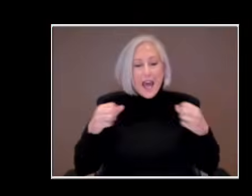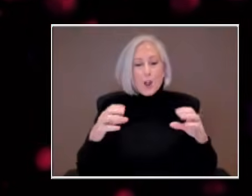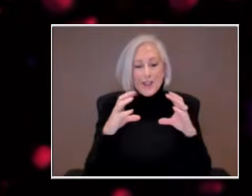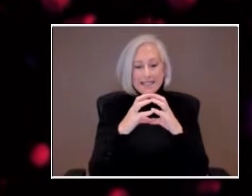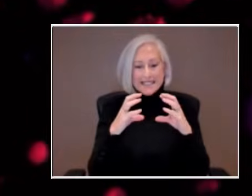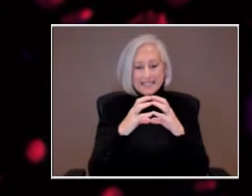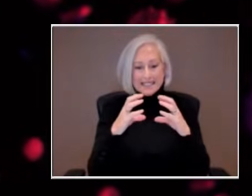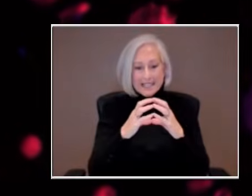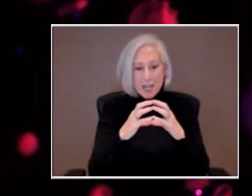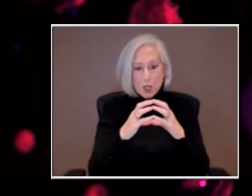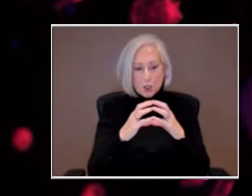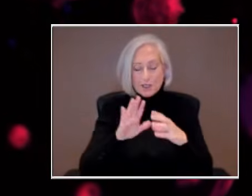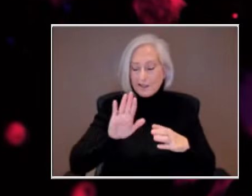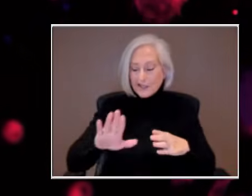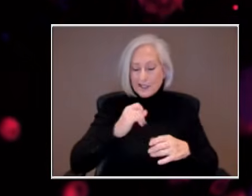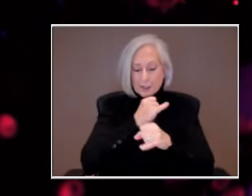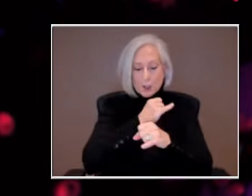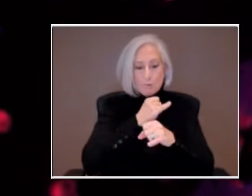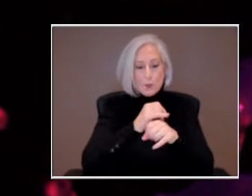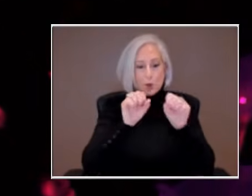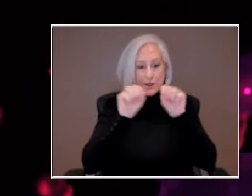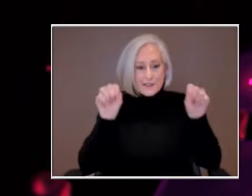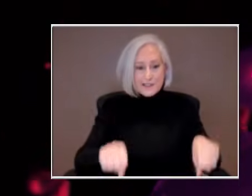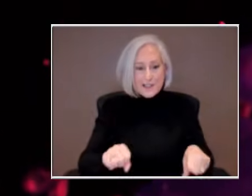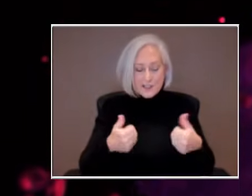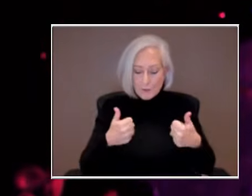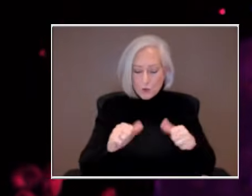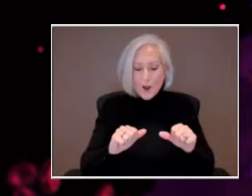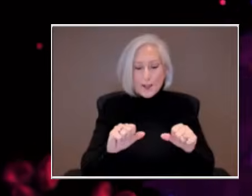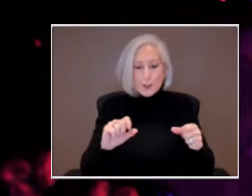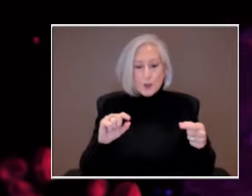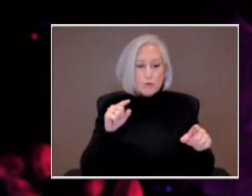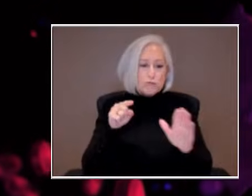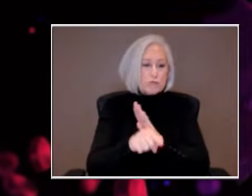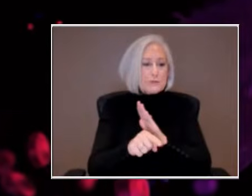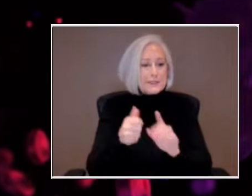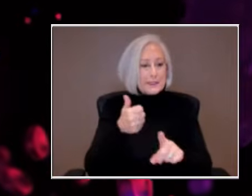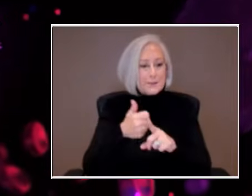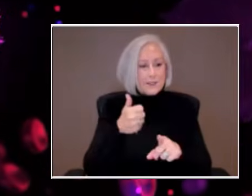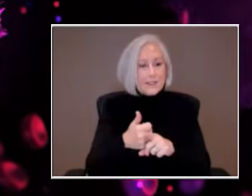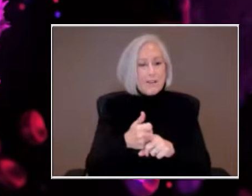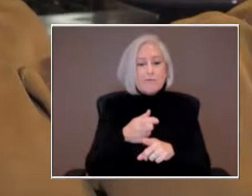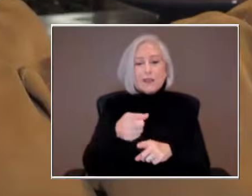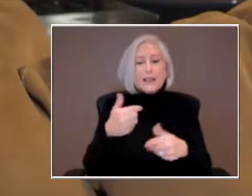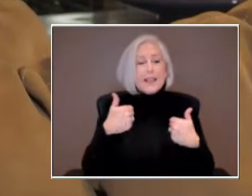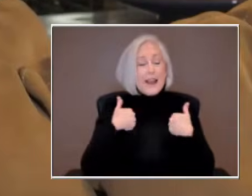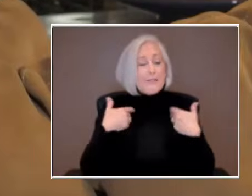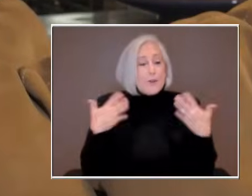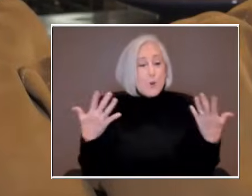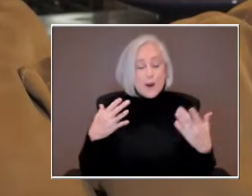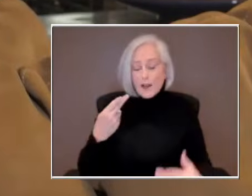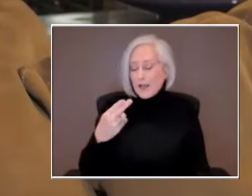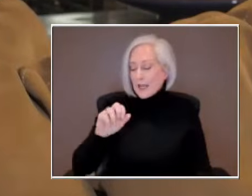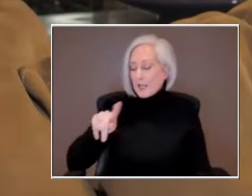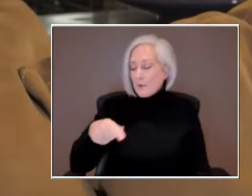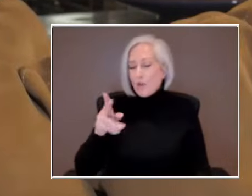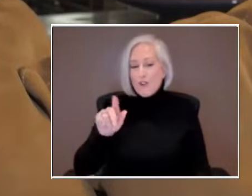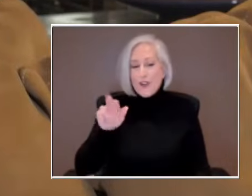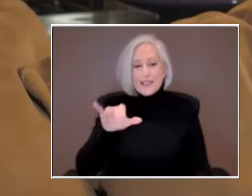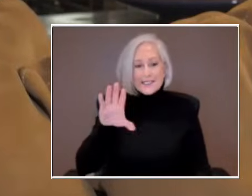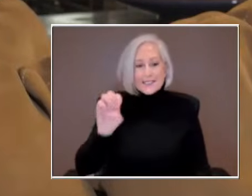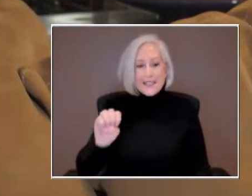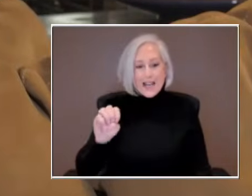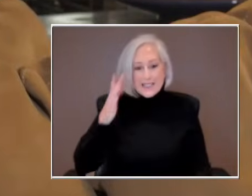me. Jim had developed hemophagocytic syndrome from the treatment. I'm driving home, I'm thinking it's not even going to be the cancer that's going to get